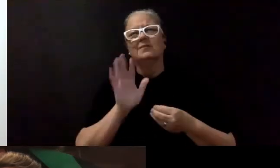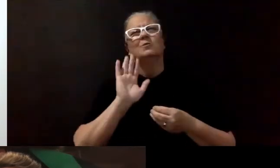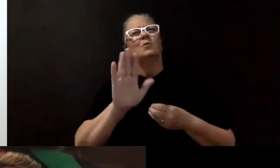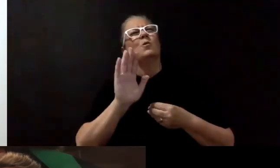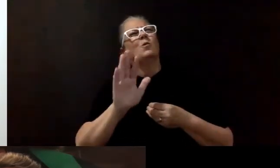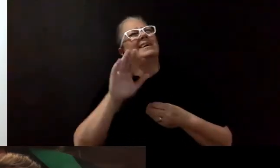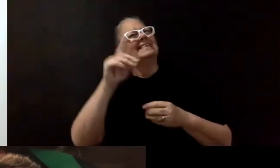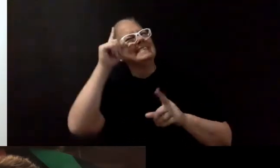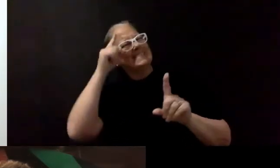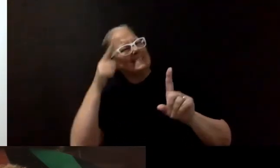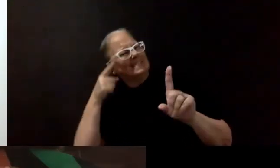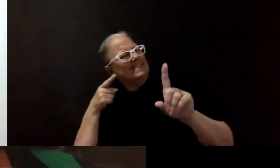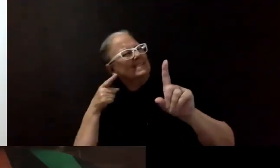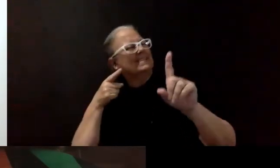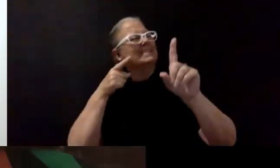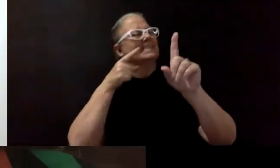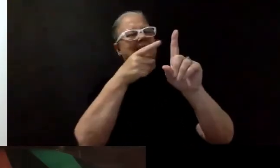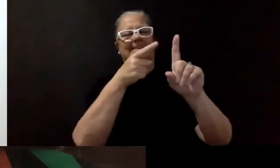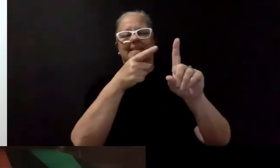say?